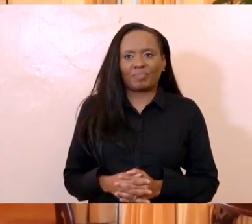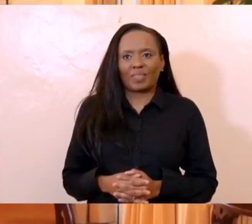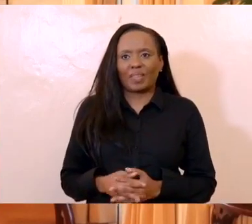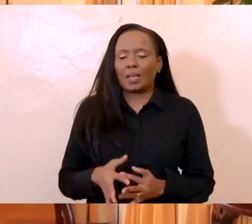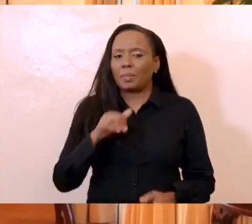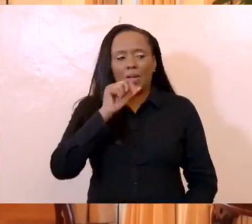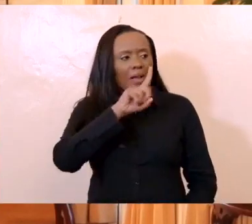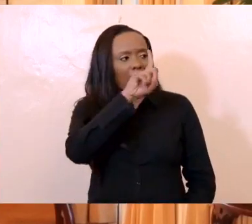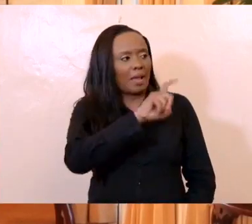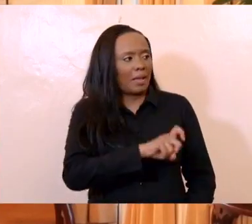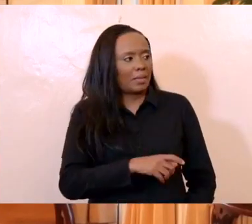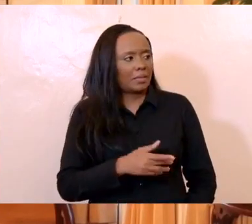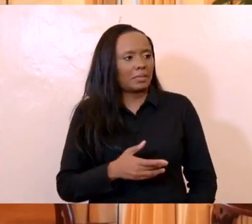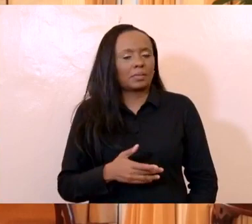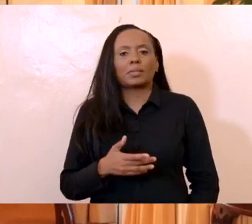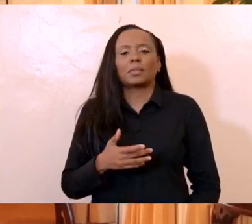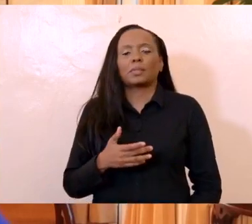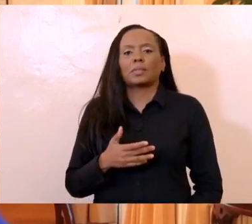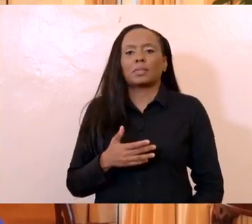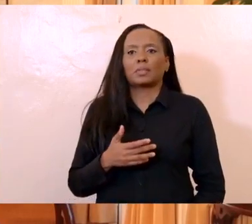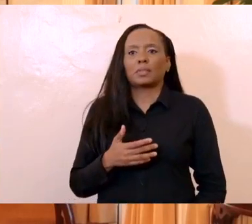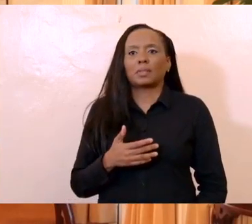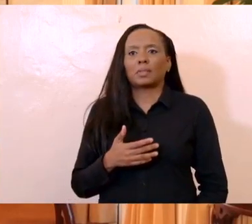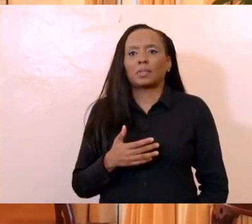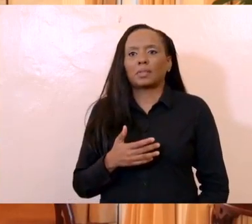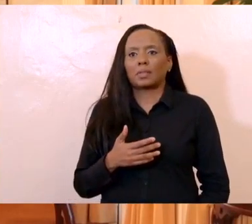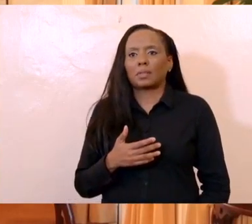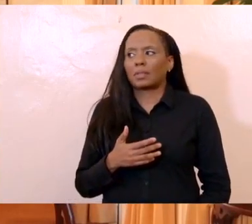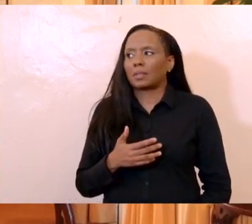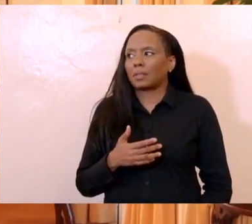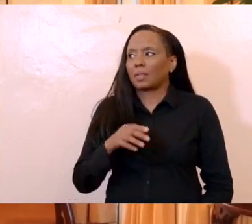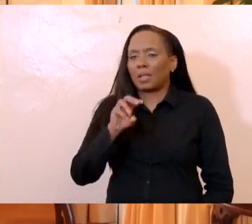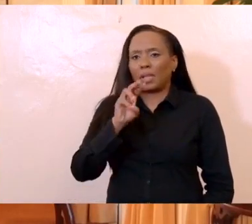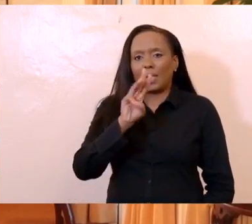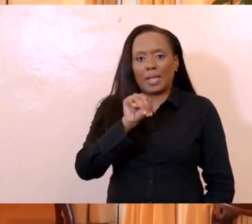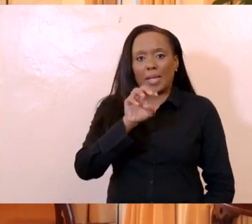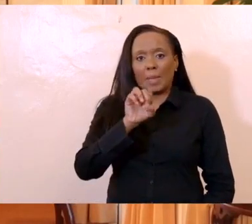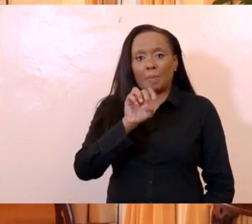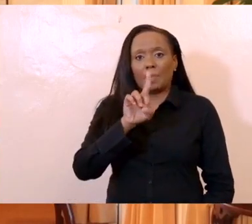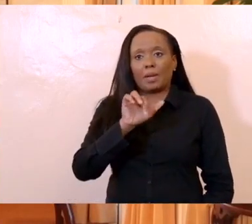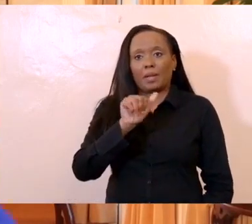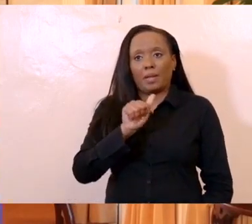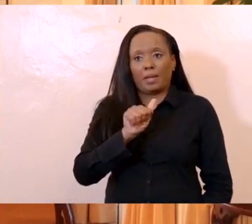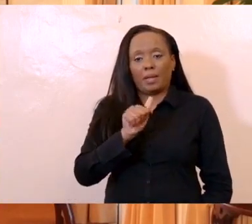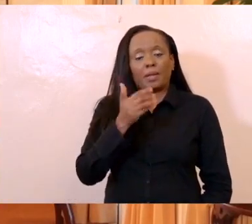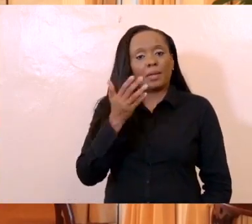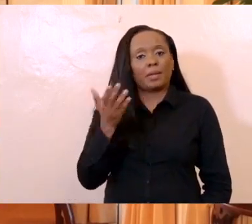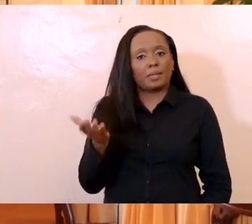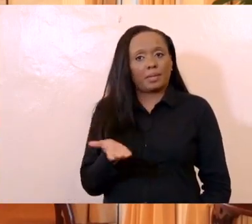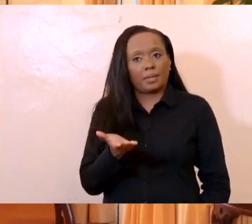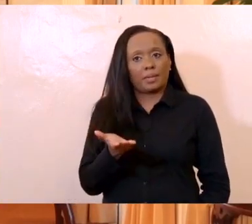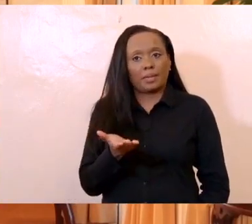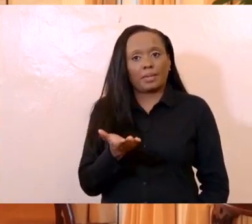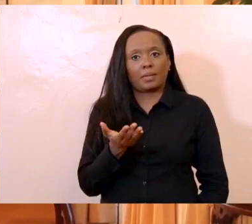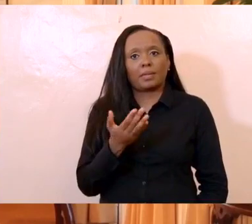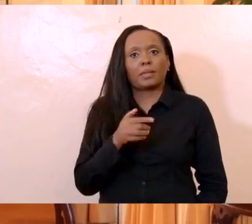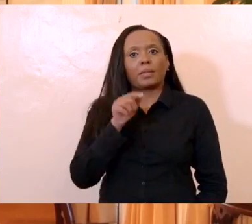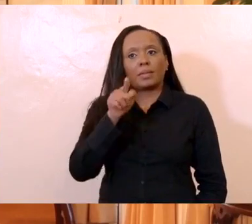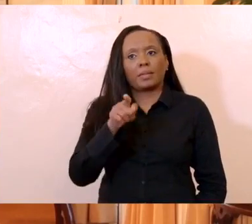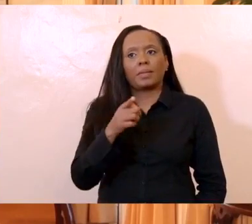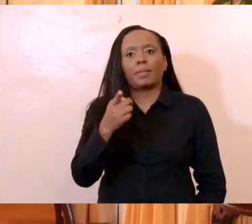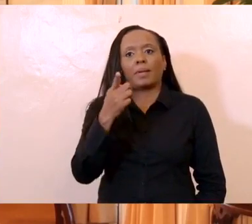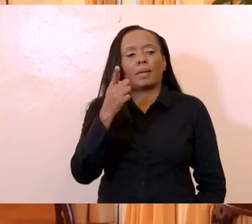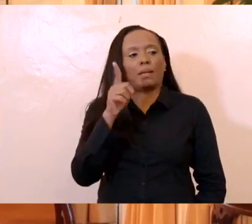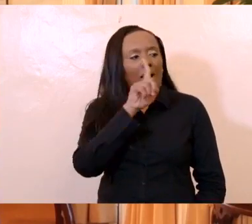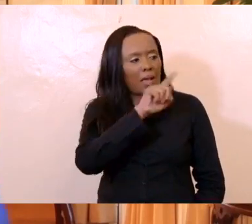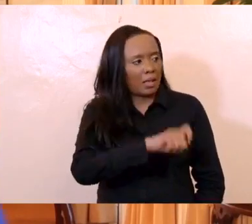ask you any directly. We have a full suite of media reps this evening, and I'm going to wait on them to ask